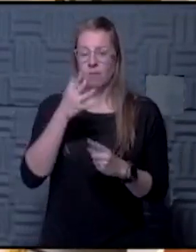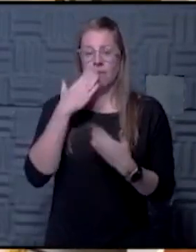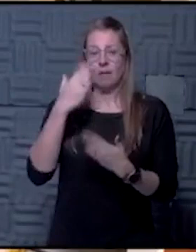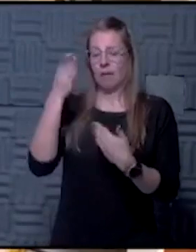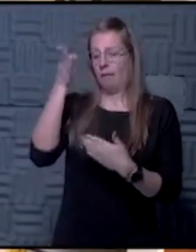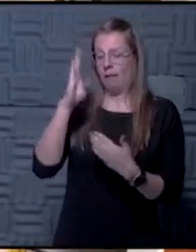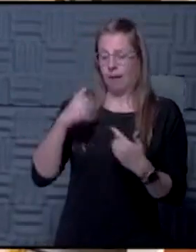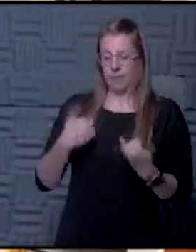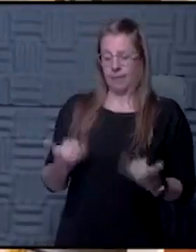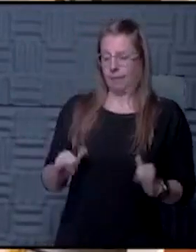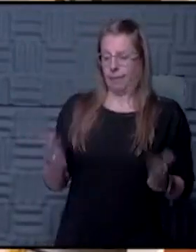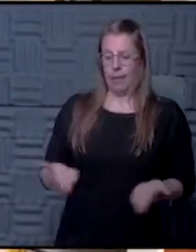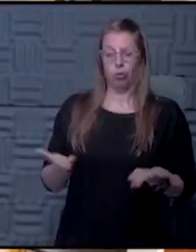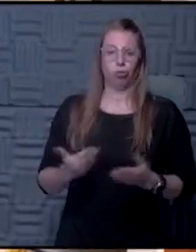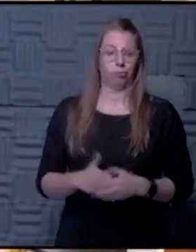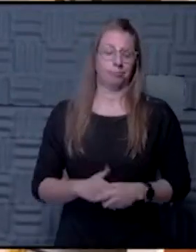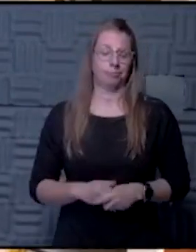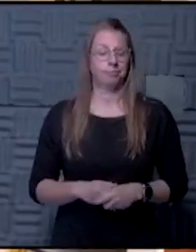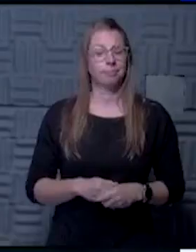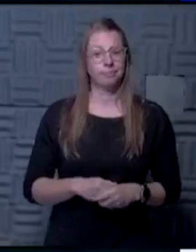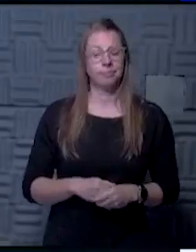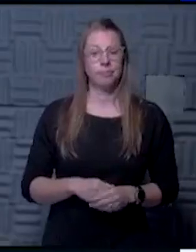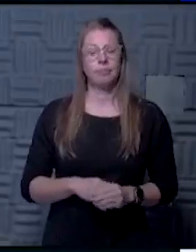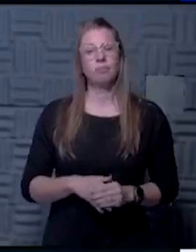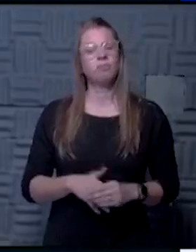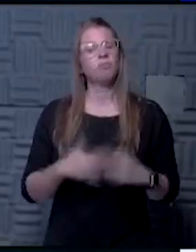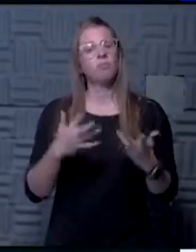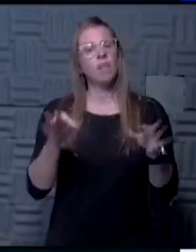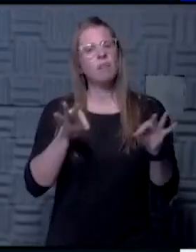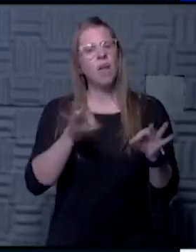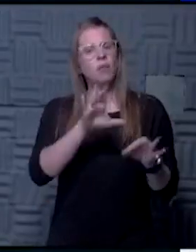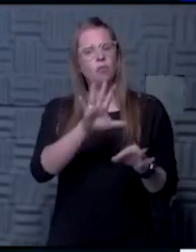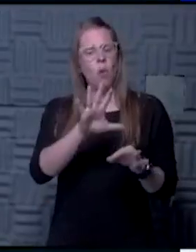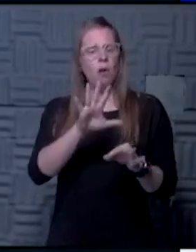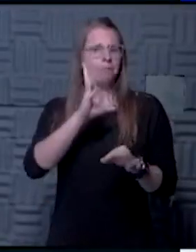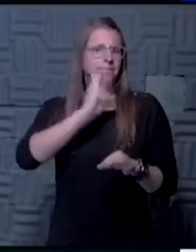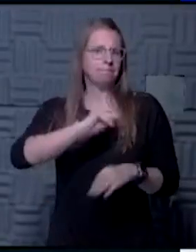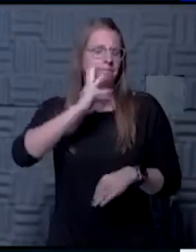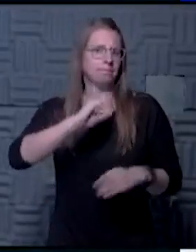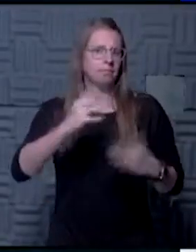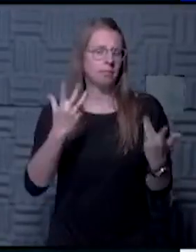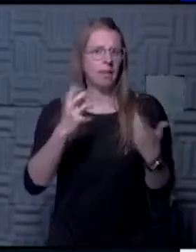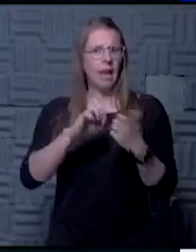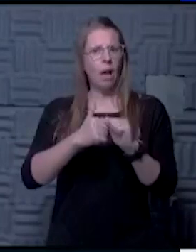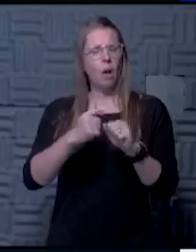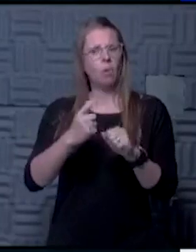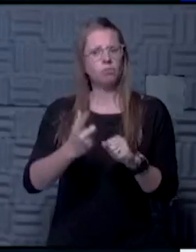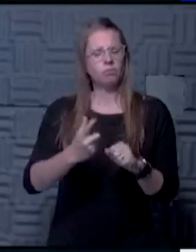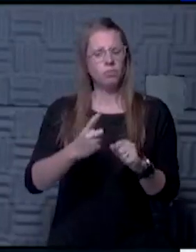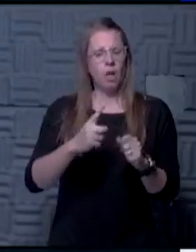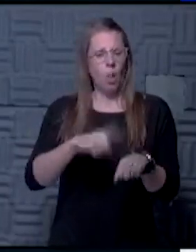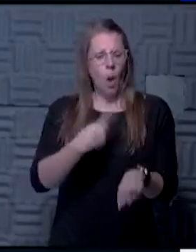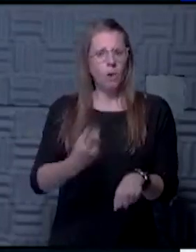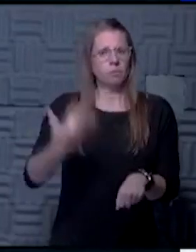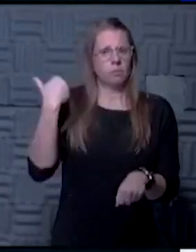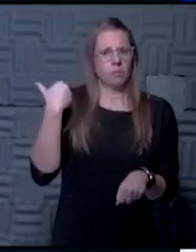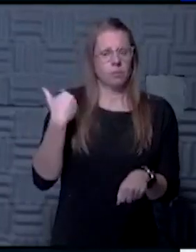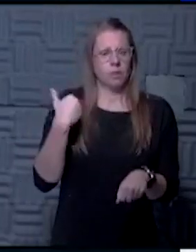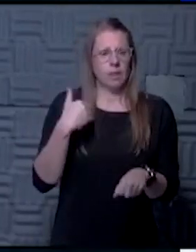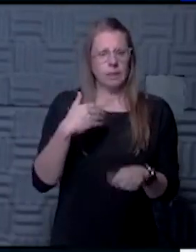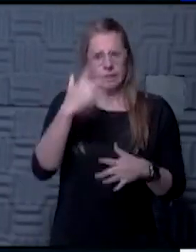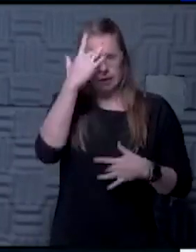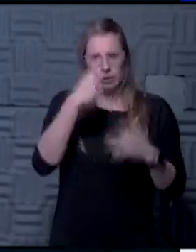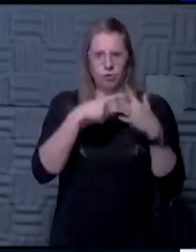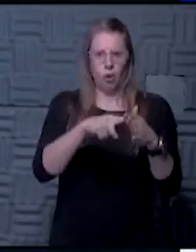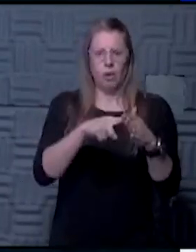still here to do that. It's a little bit about your journey. How long ago did you first start getting sick? What were your symptoms, and